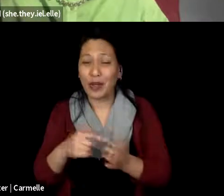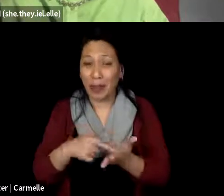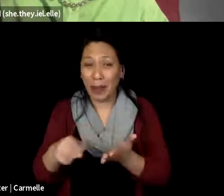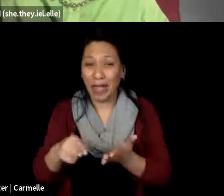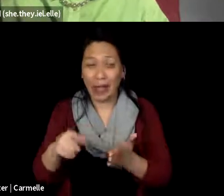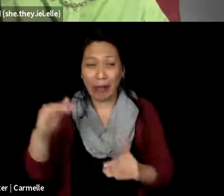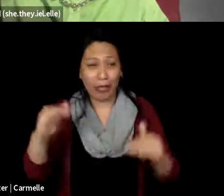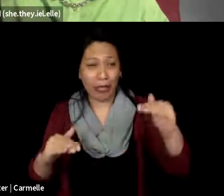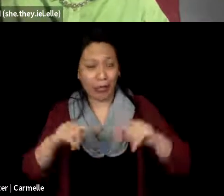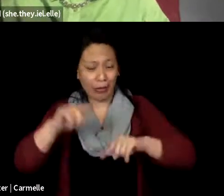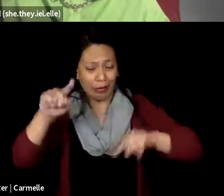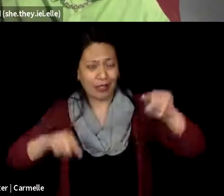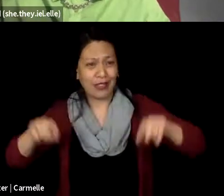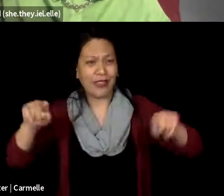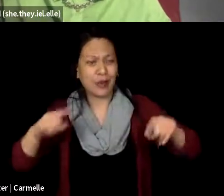amongst artists.